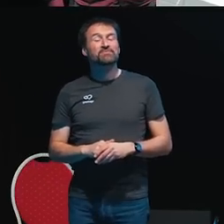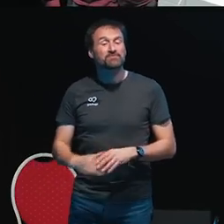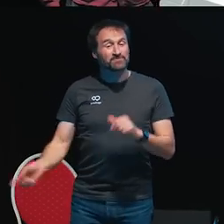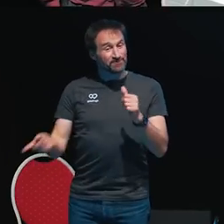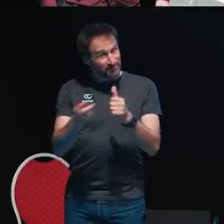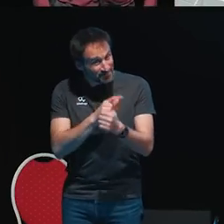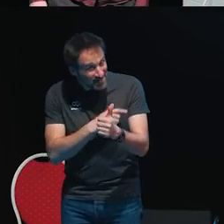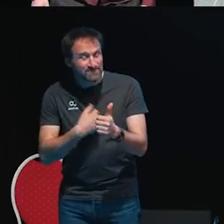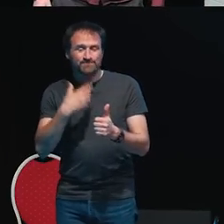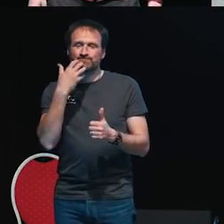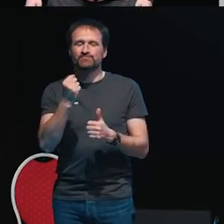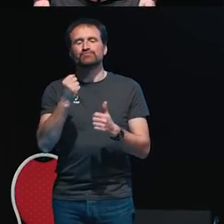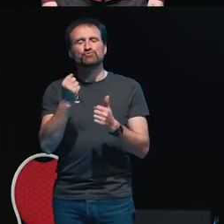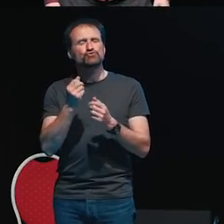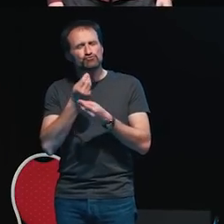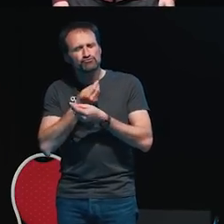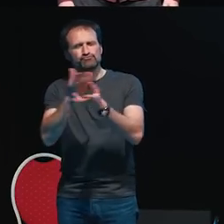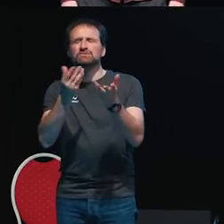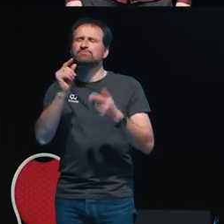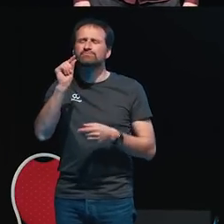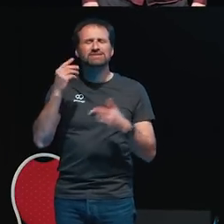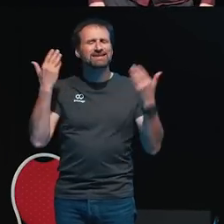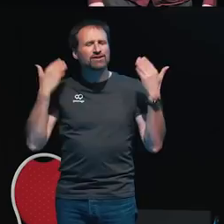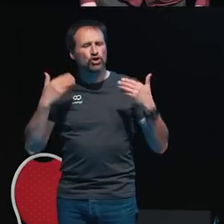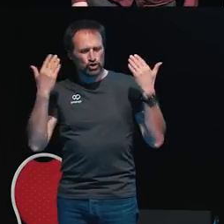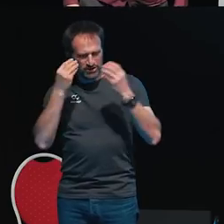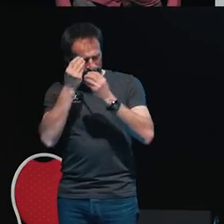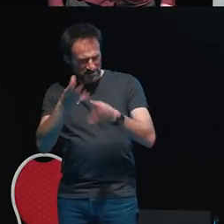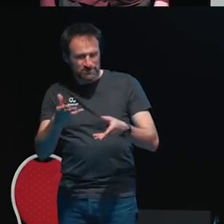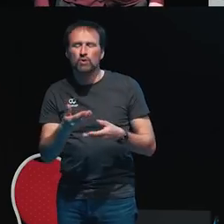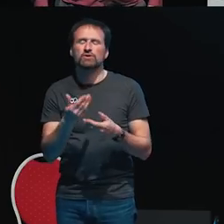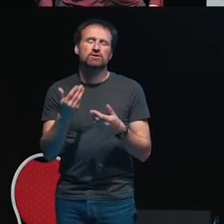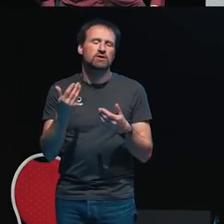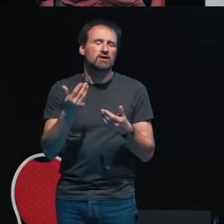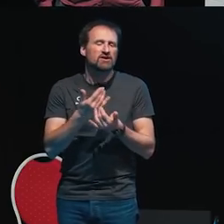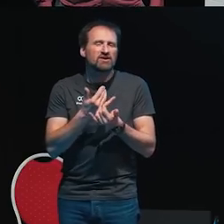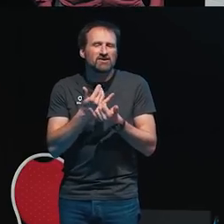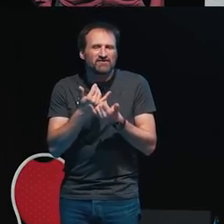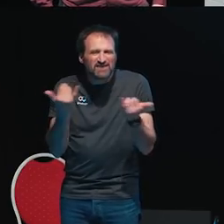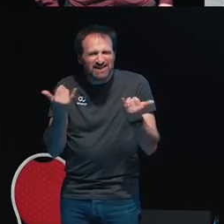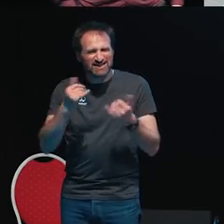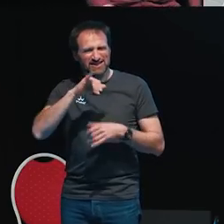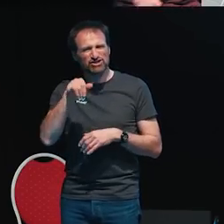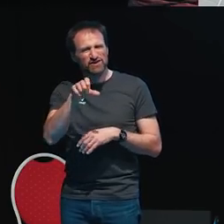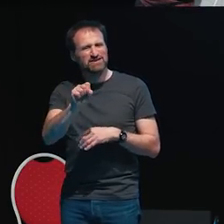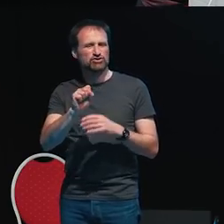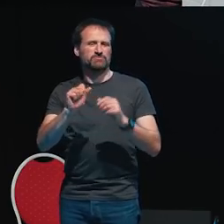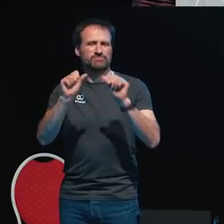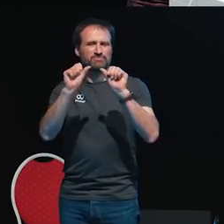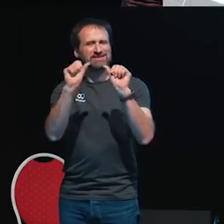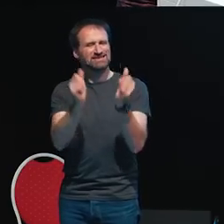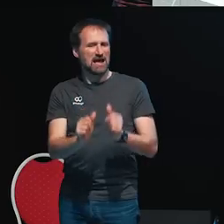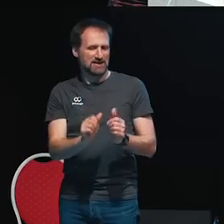First, I'd like to give you a little background with regard to how JavaScript is actually designed.